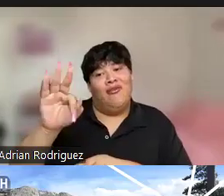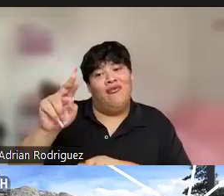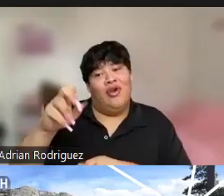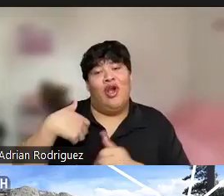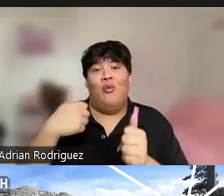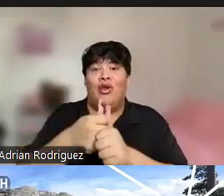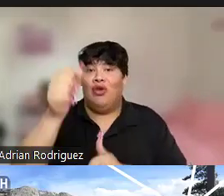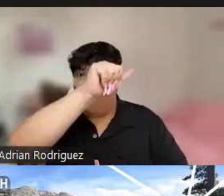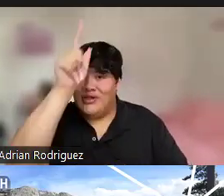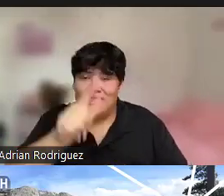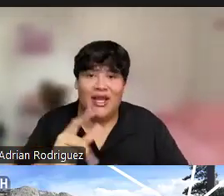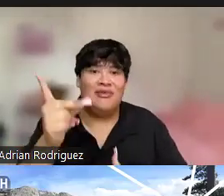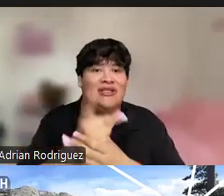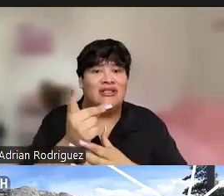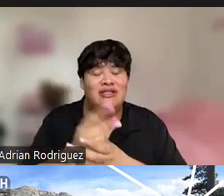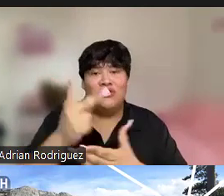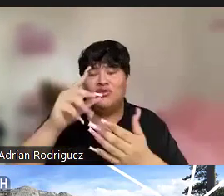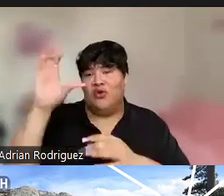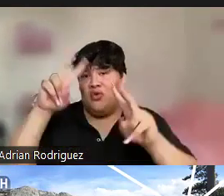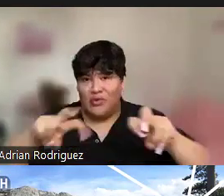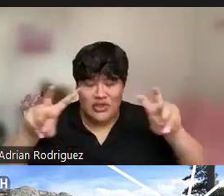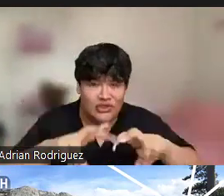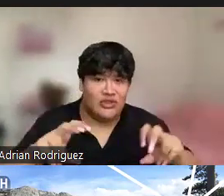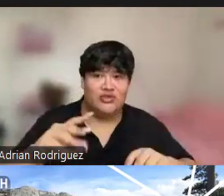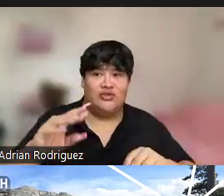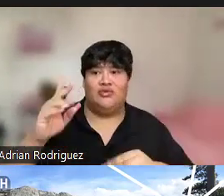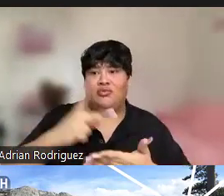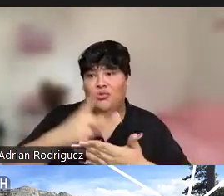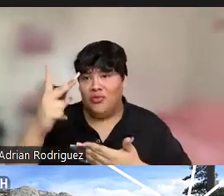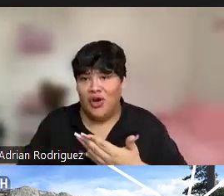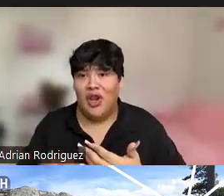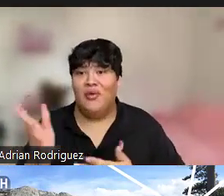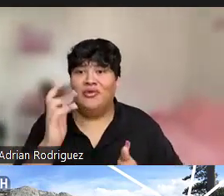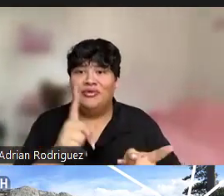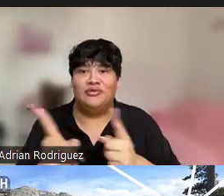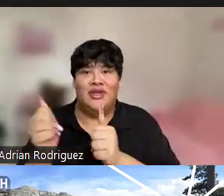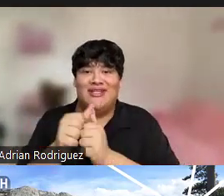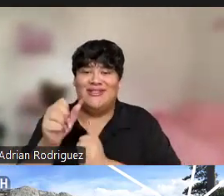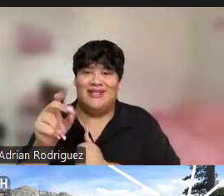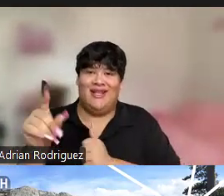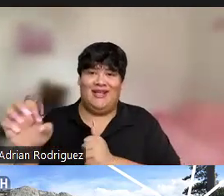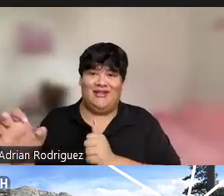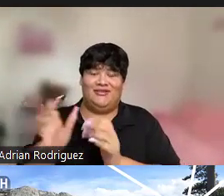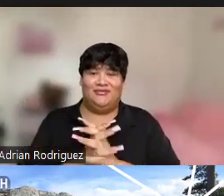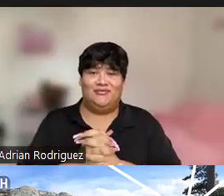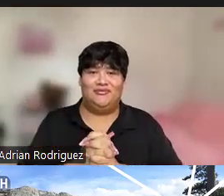Alzheimer's Disease Program within CDPH. Can we advance to the next slide?